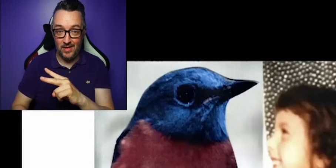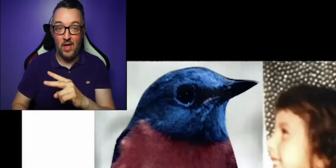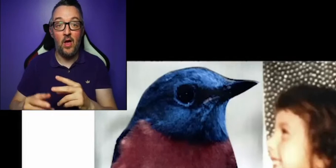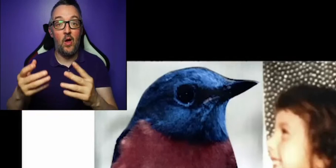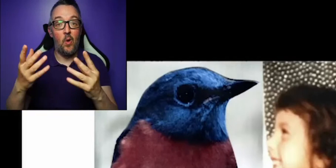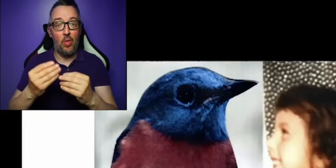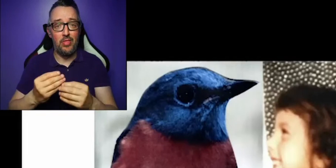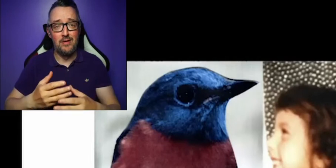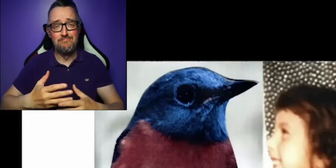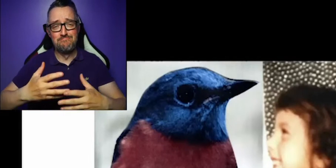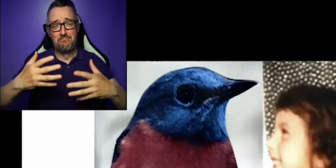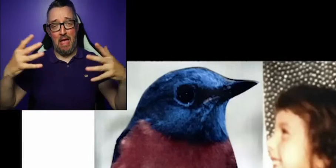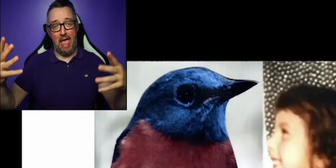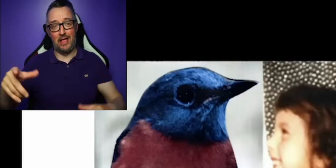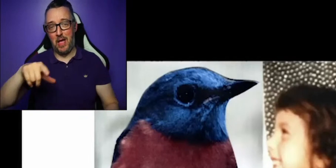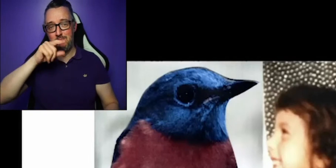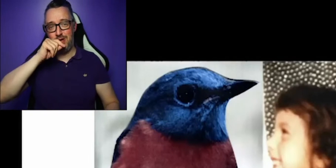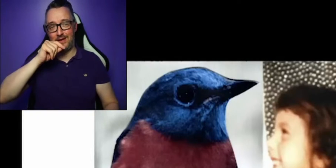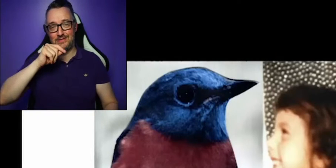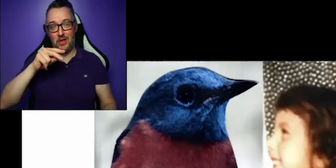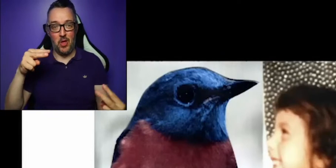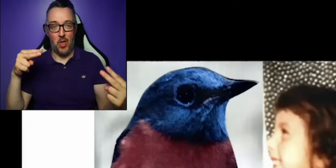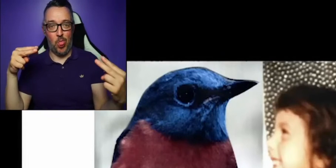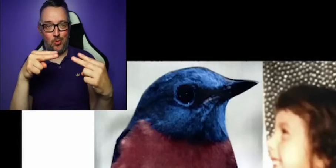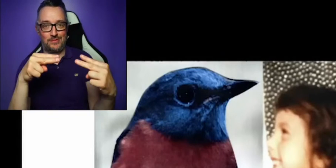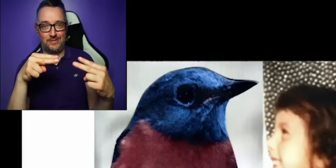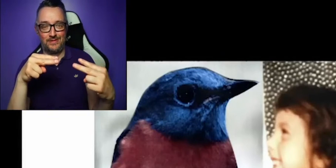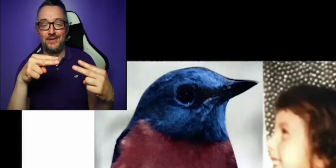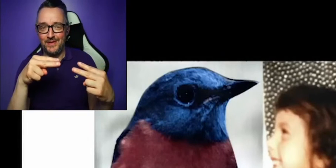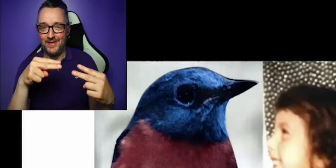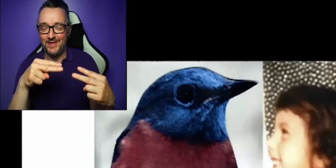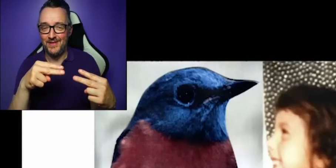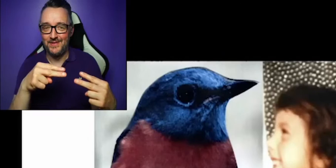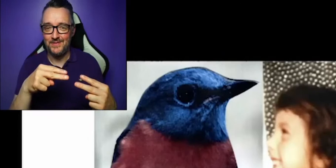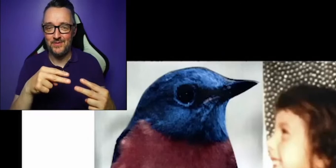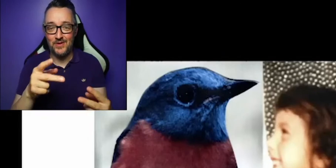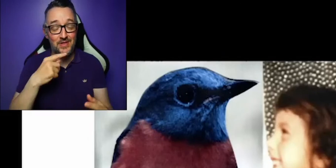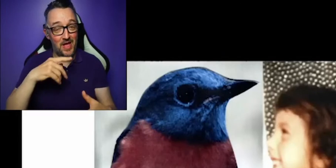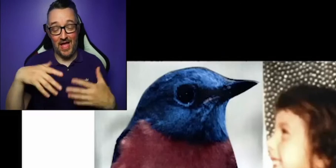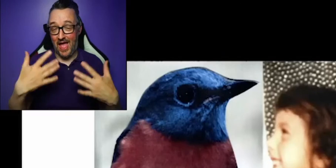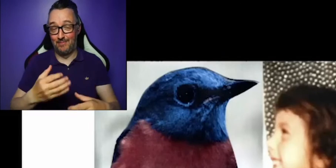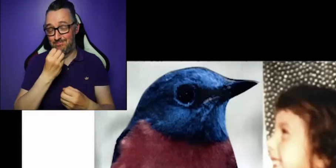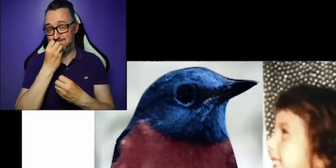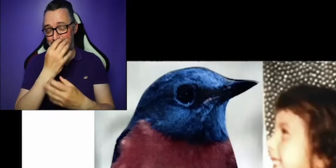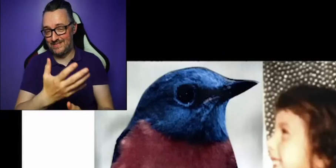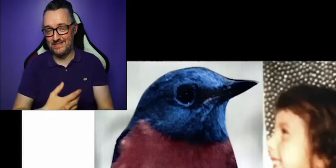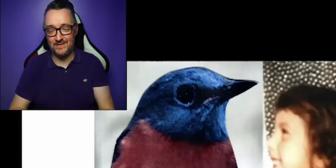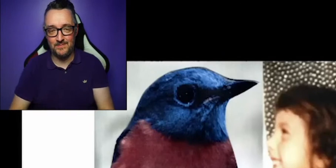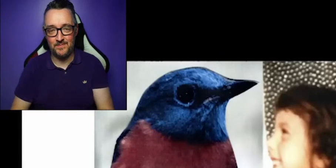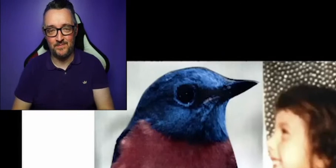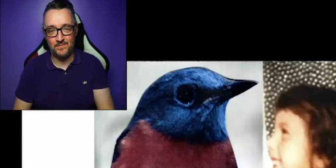then this huge giant bird next to you kind of looking back at you. It's amazing.